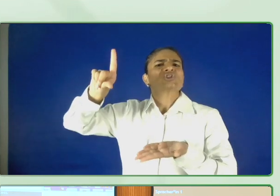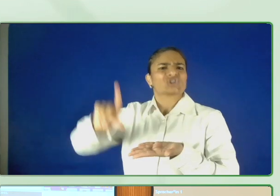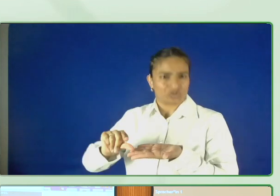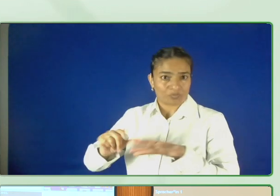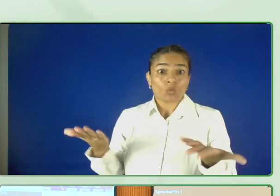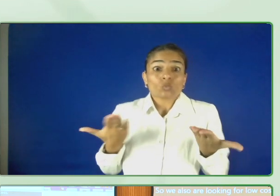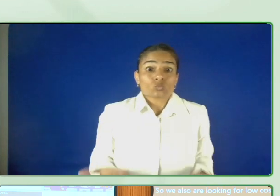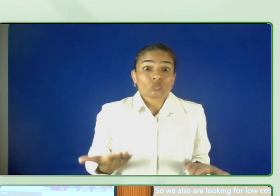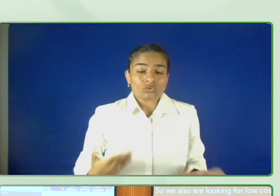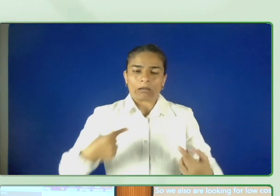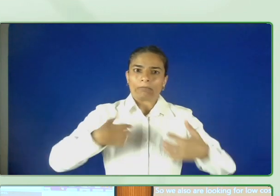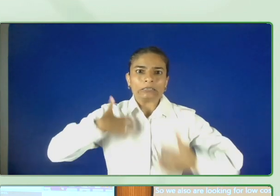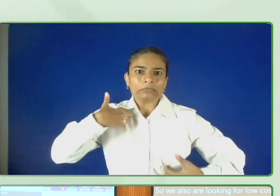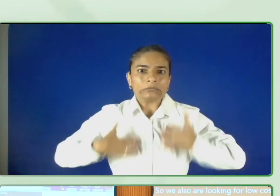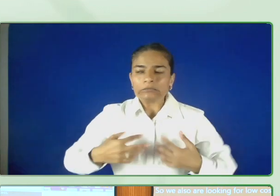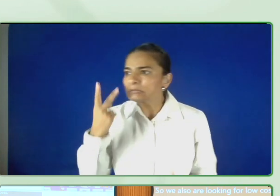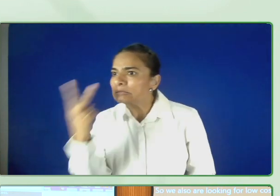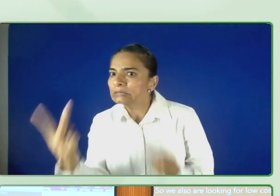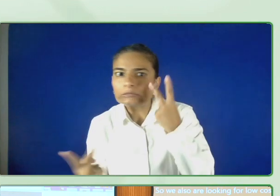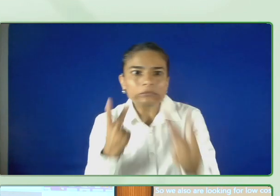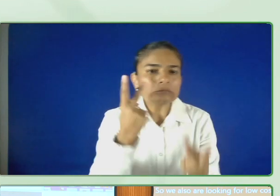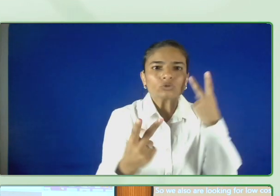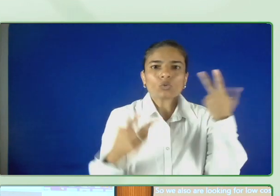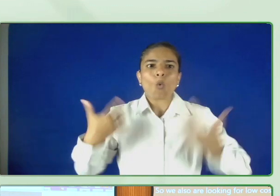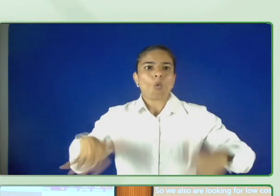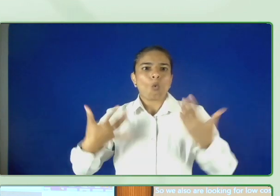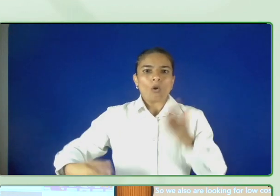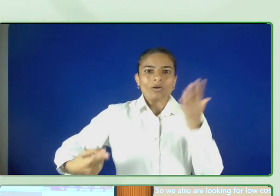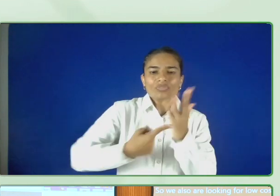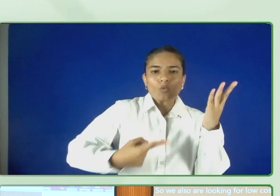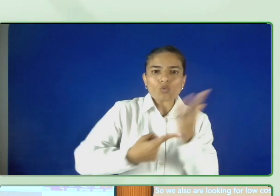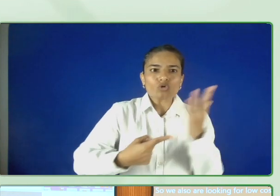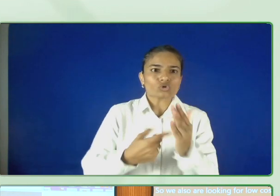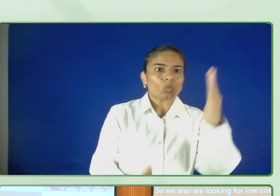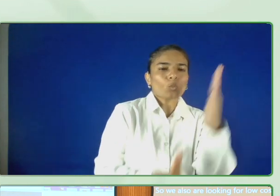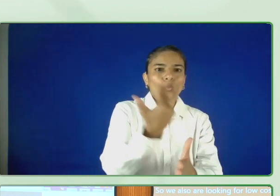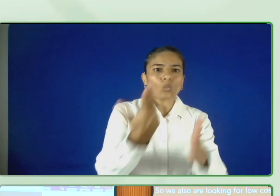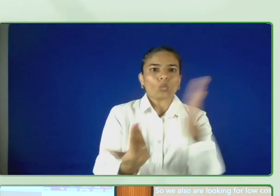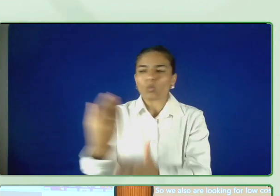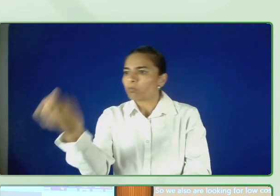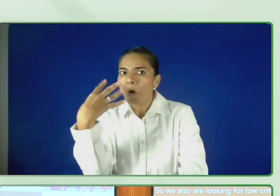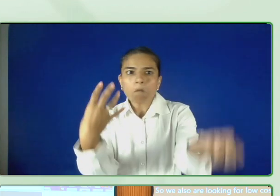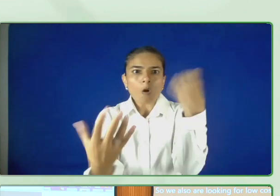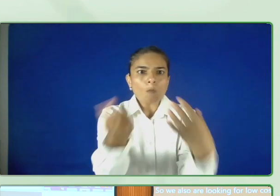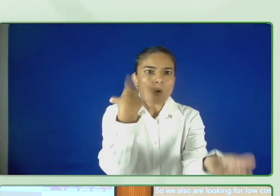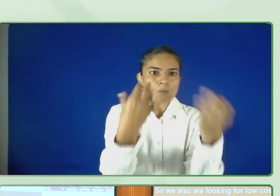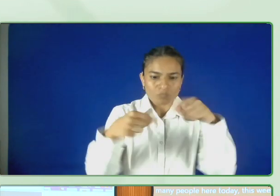different technology that you have brought to Zero Project.